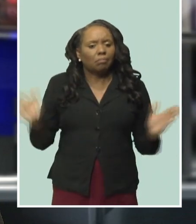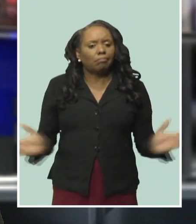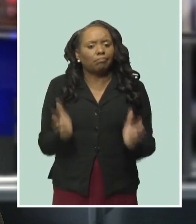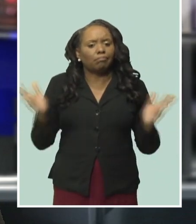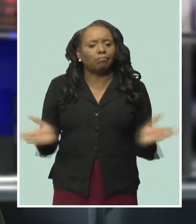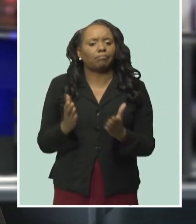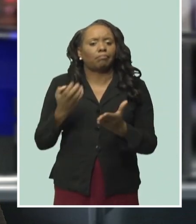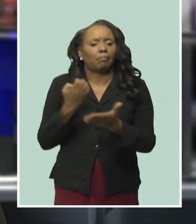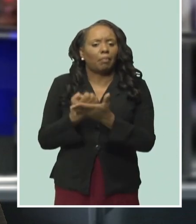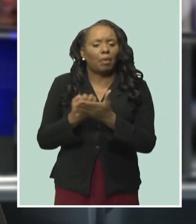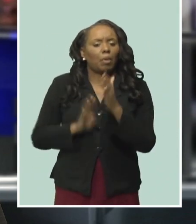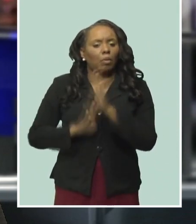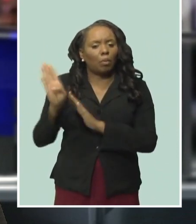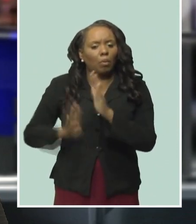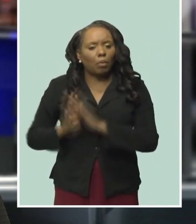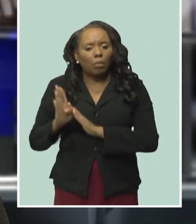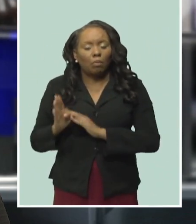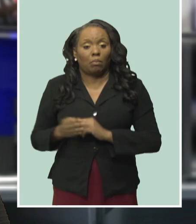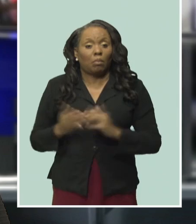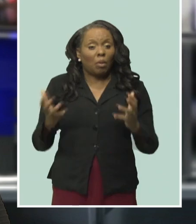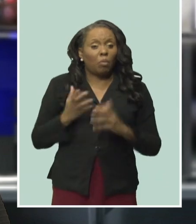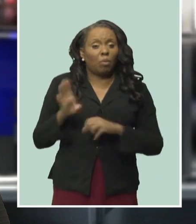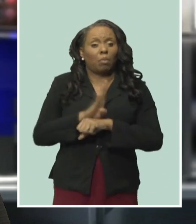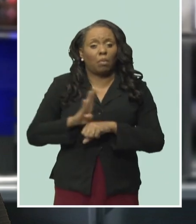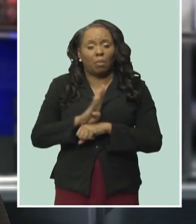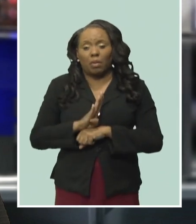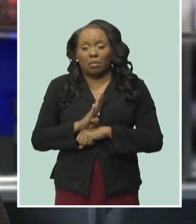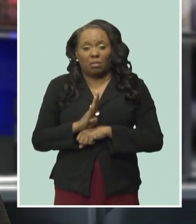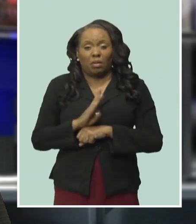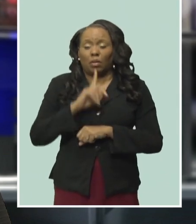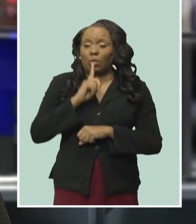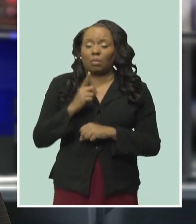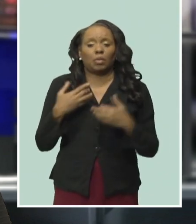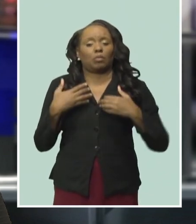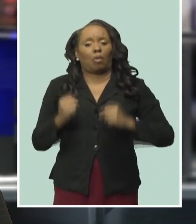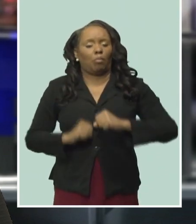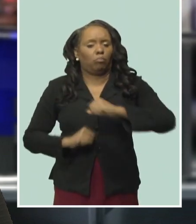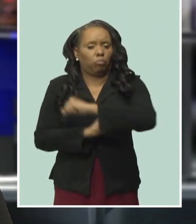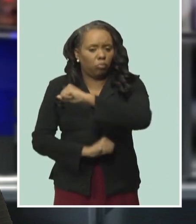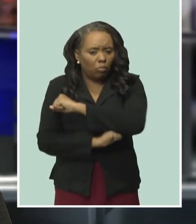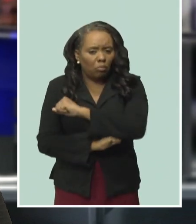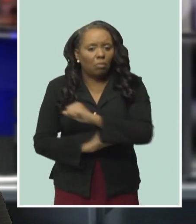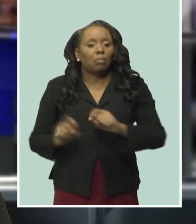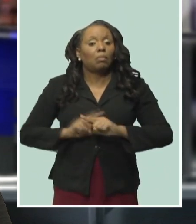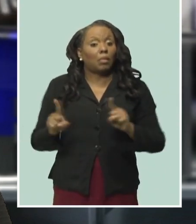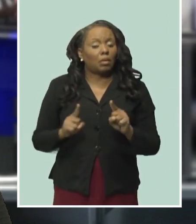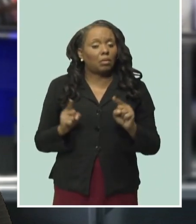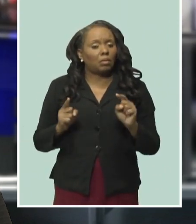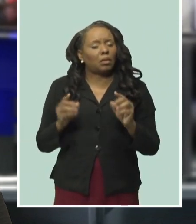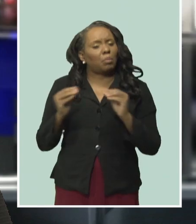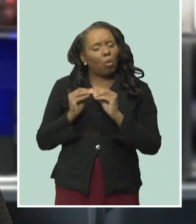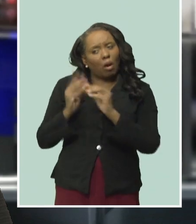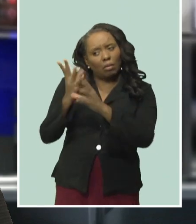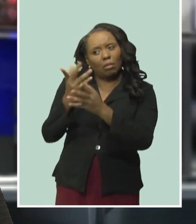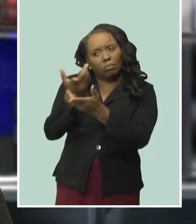efforts are designed to encourage economic growth and position the island to better handle external shocks. But the plan is also to attract